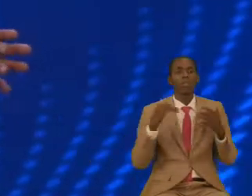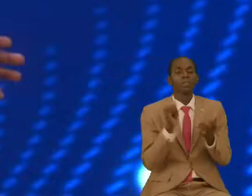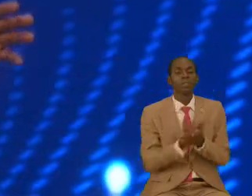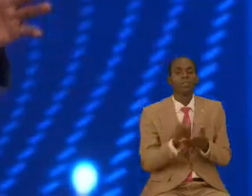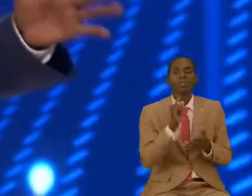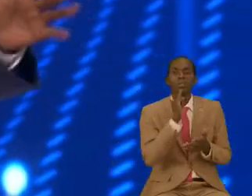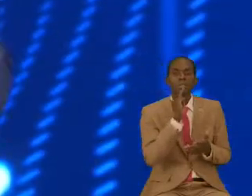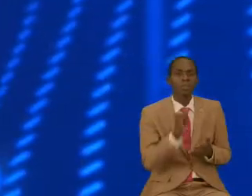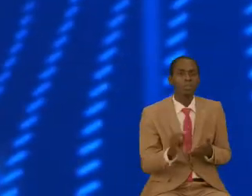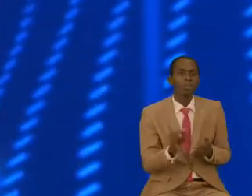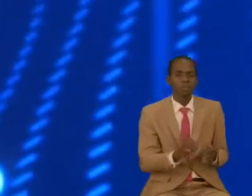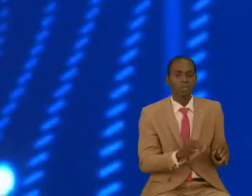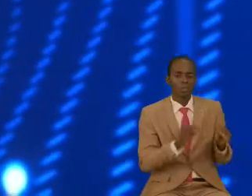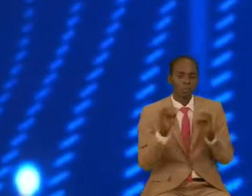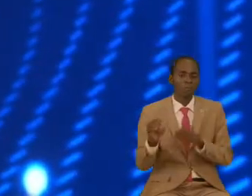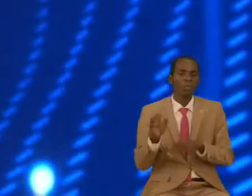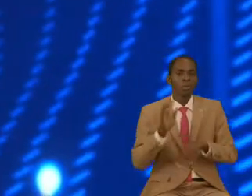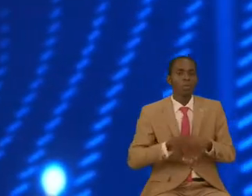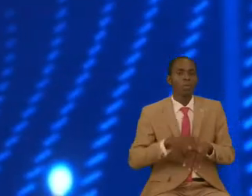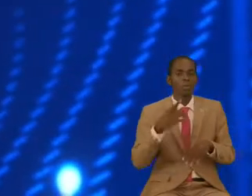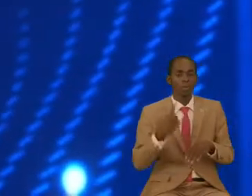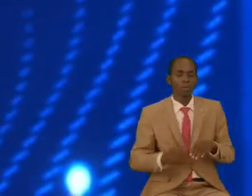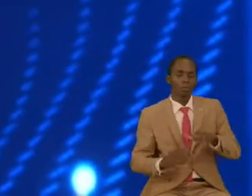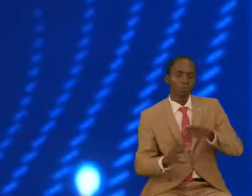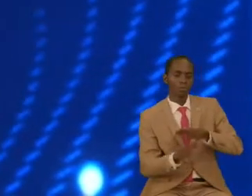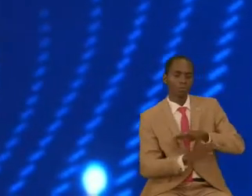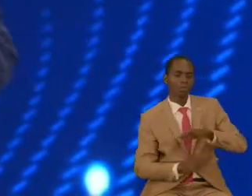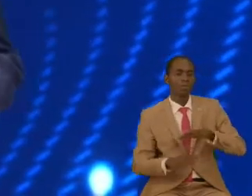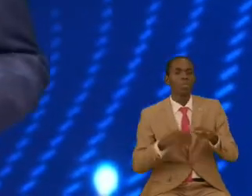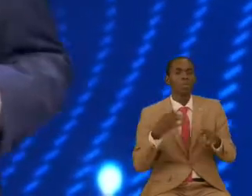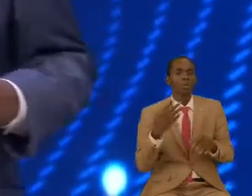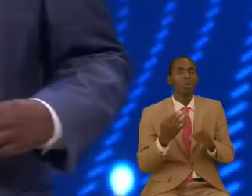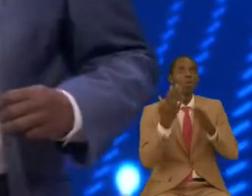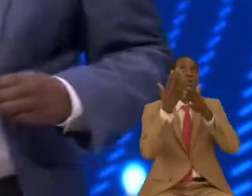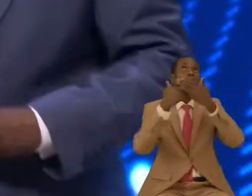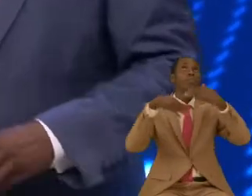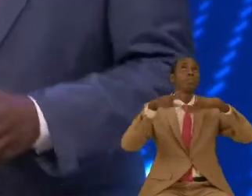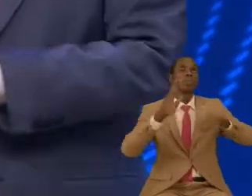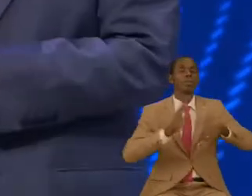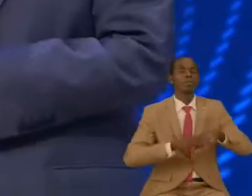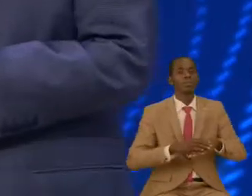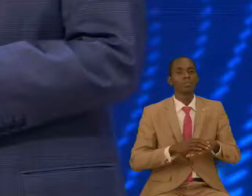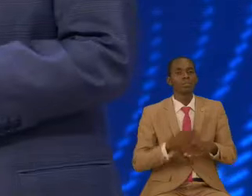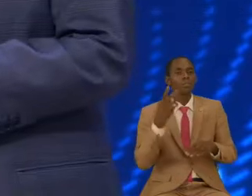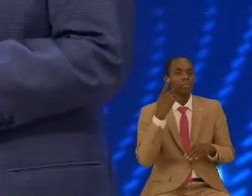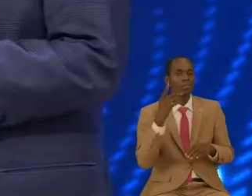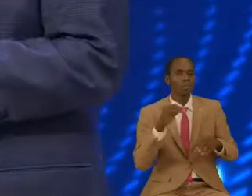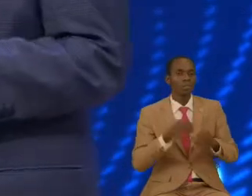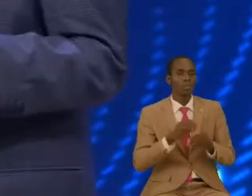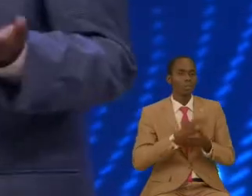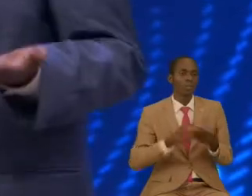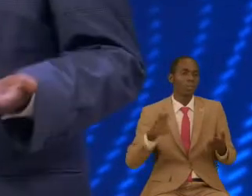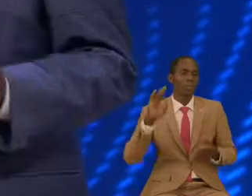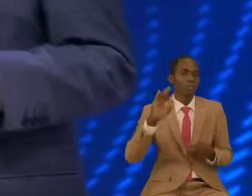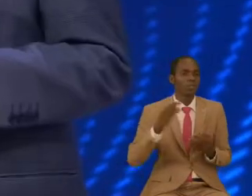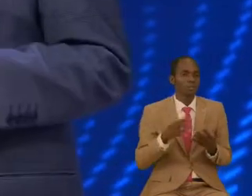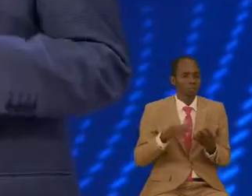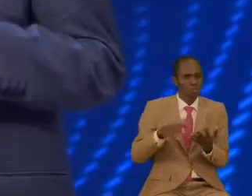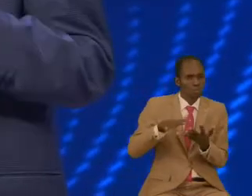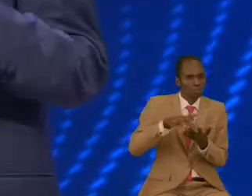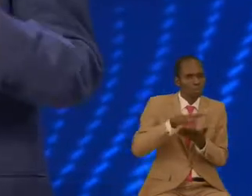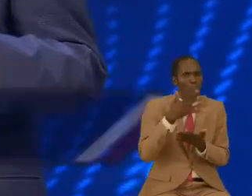on the basis of the virtue of heaven. Look at verse 9. In verse 9, those